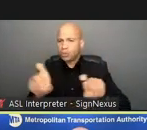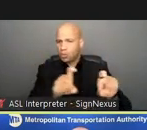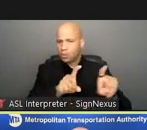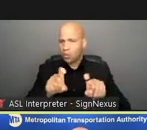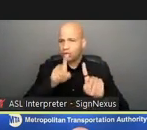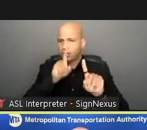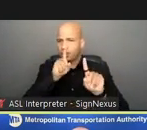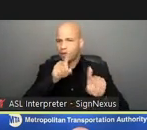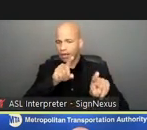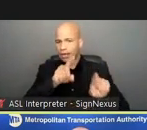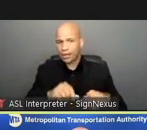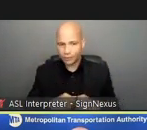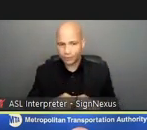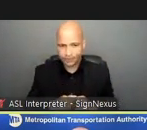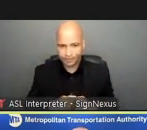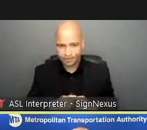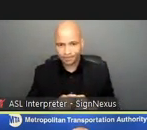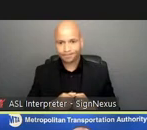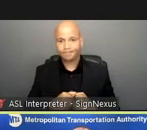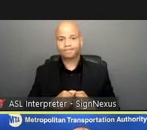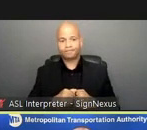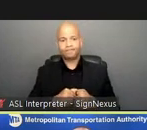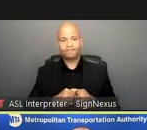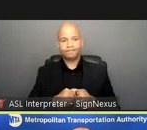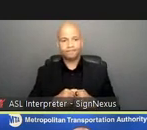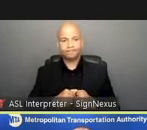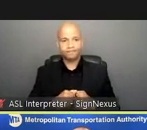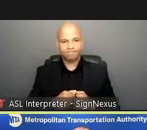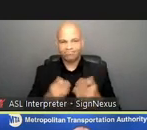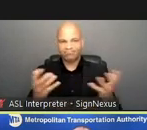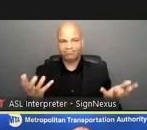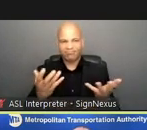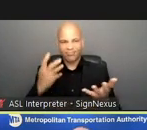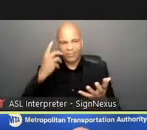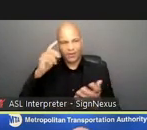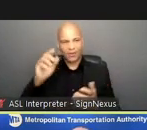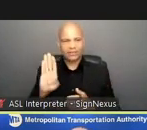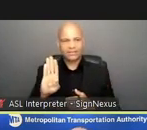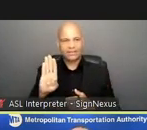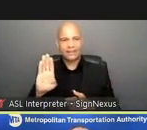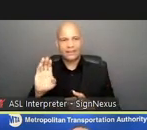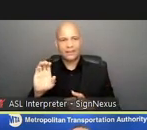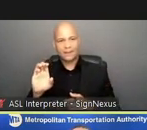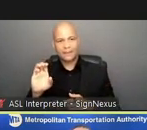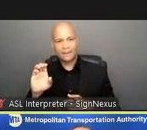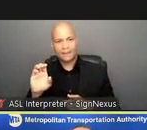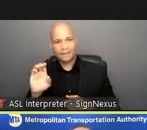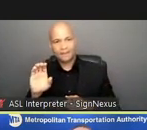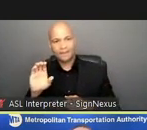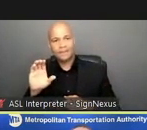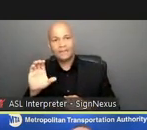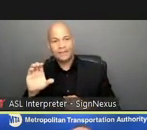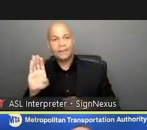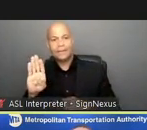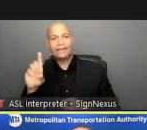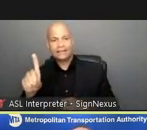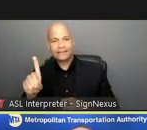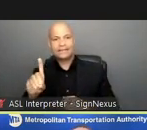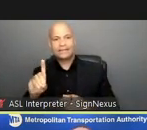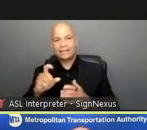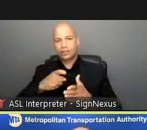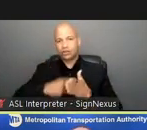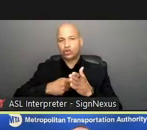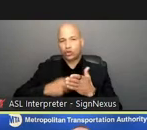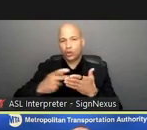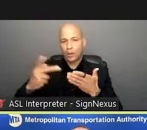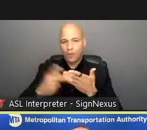environmental assessment for the central business district polling program comments will be recorded indexed and responded to as part